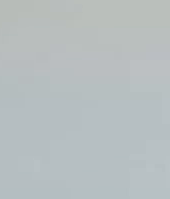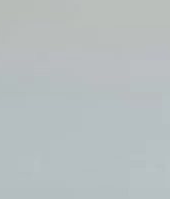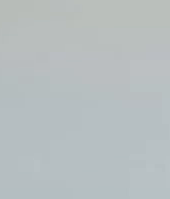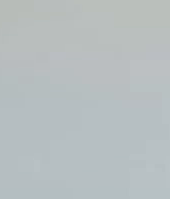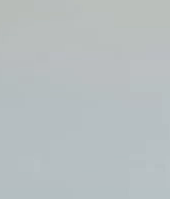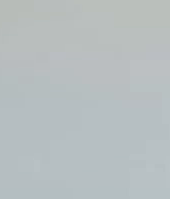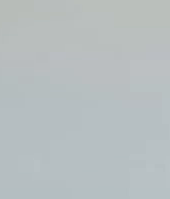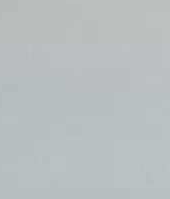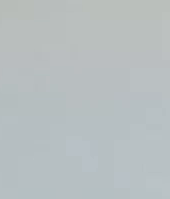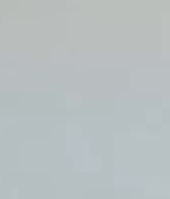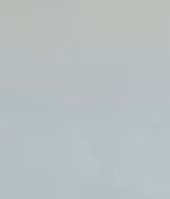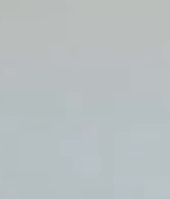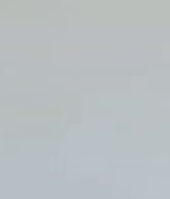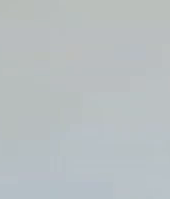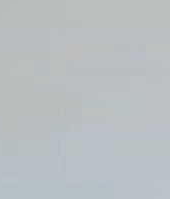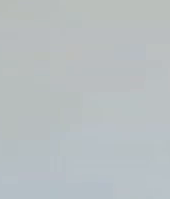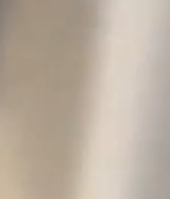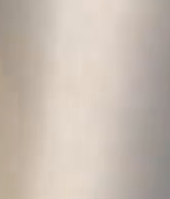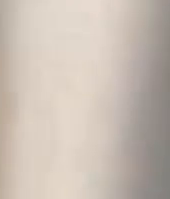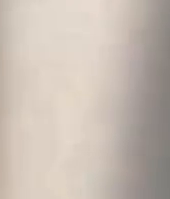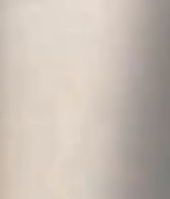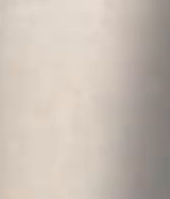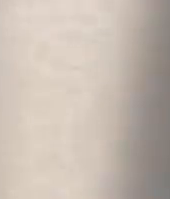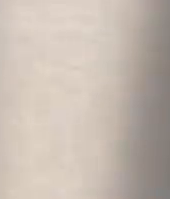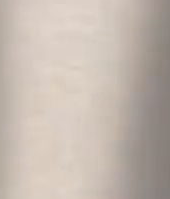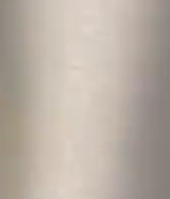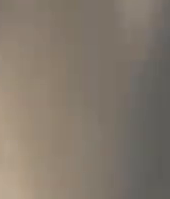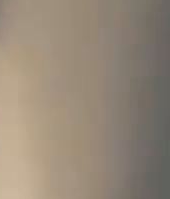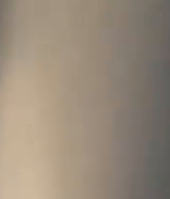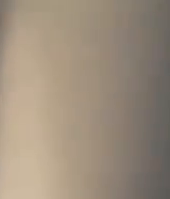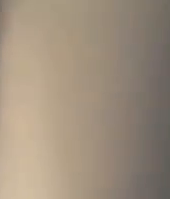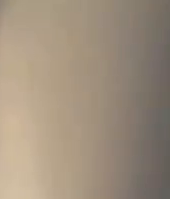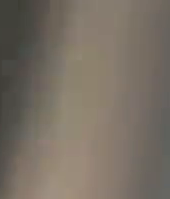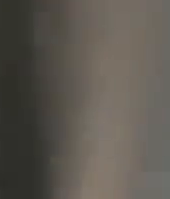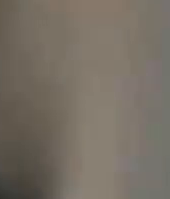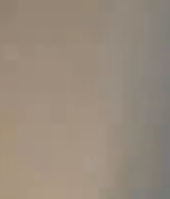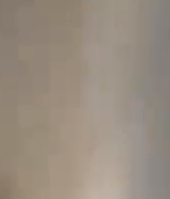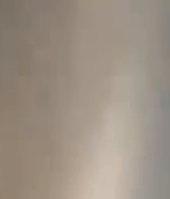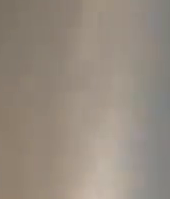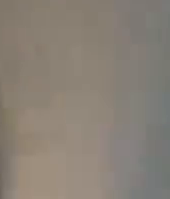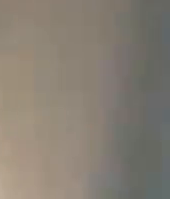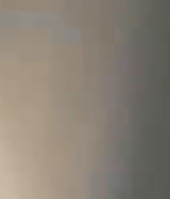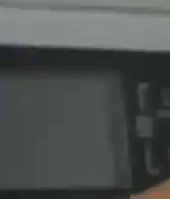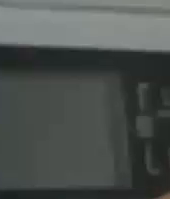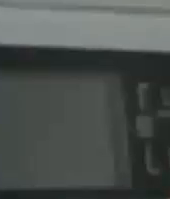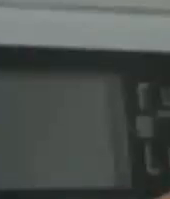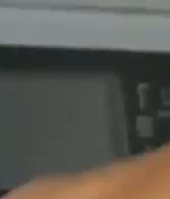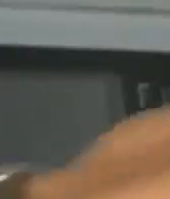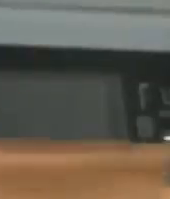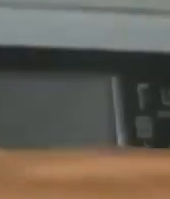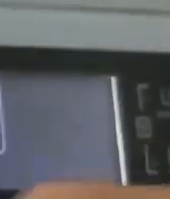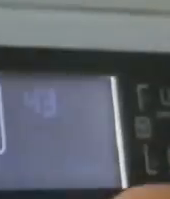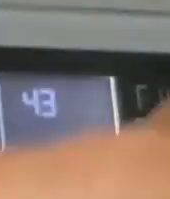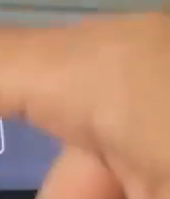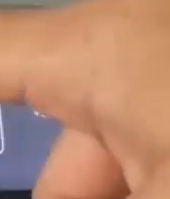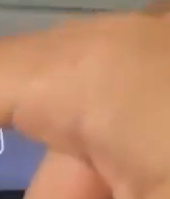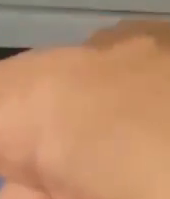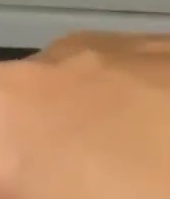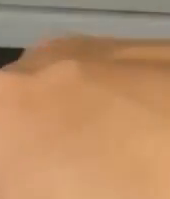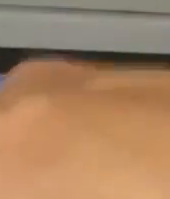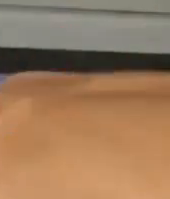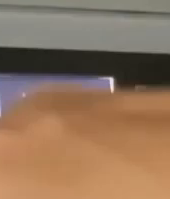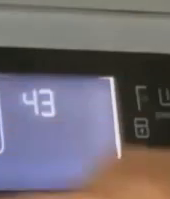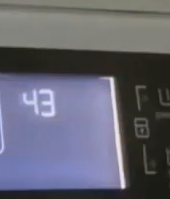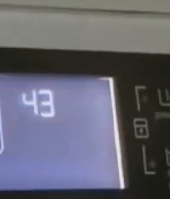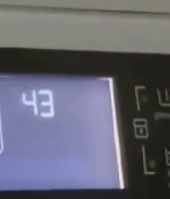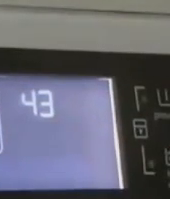you return home from being out in a public space, just wash your mask like you would any load of laundry. By using hot water, you can help destroy any traces of the